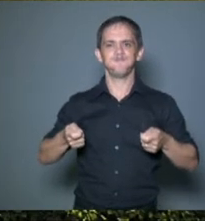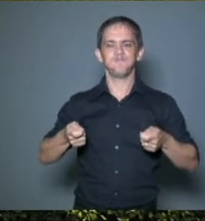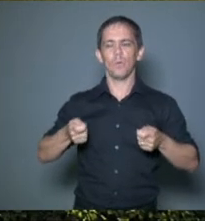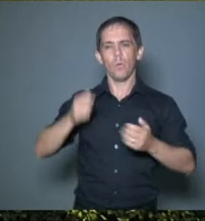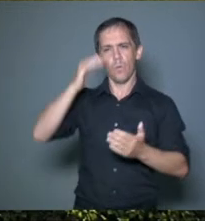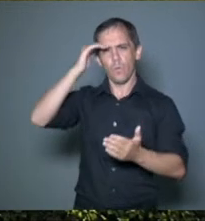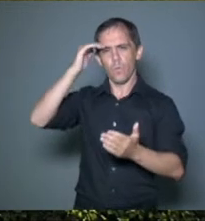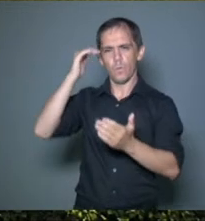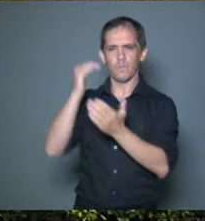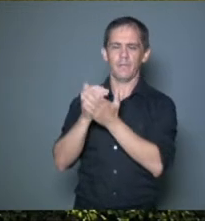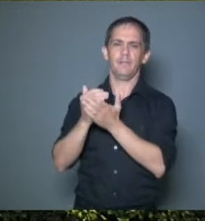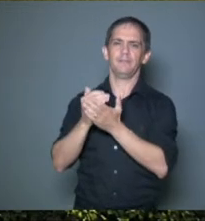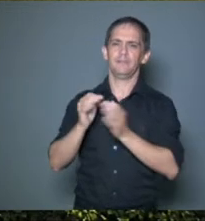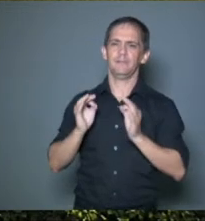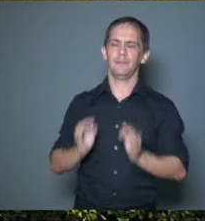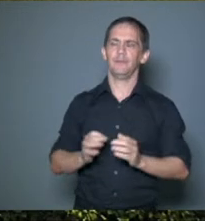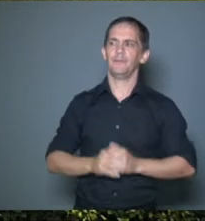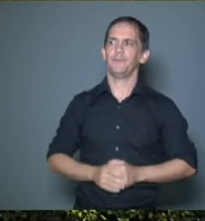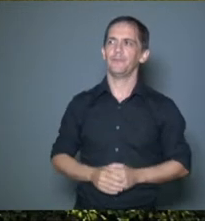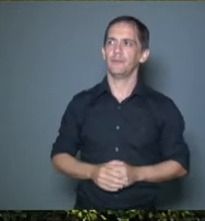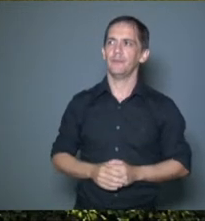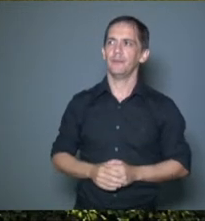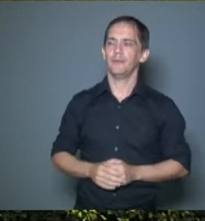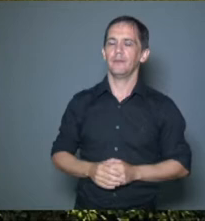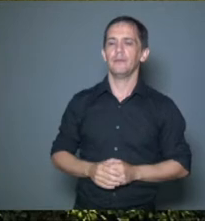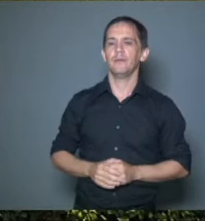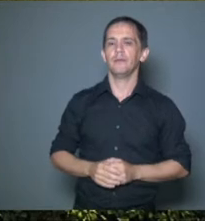diligent, so to speak.